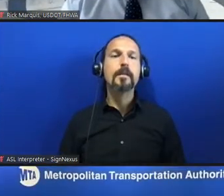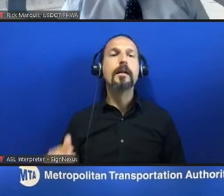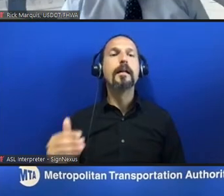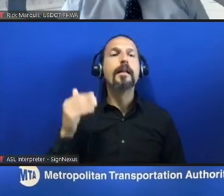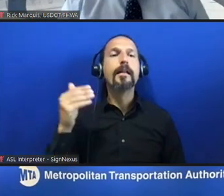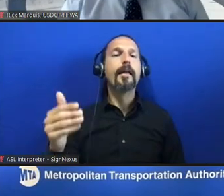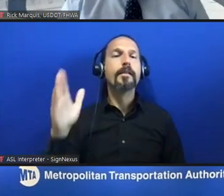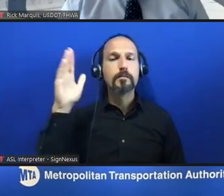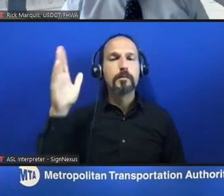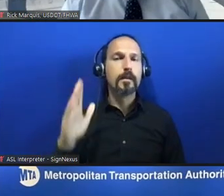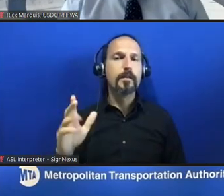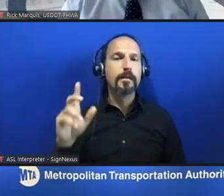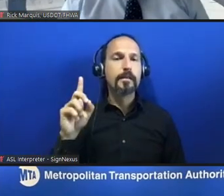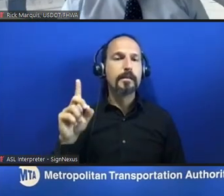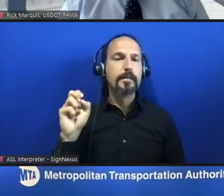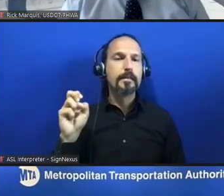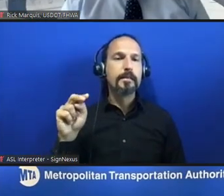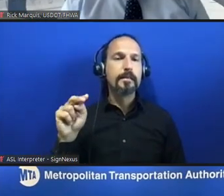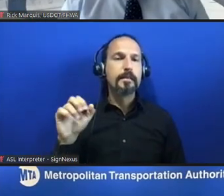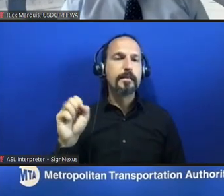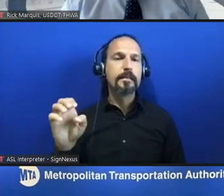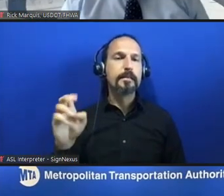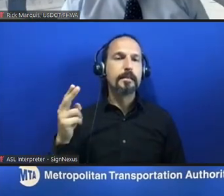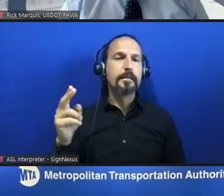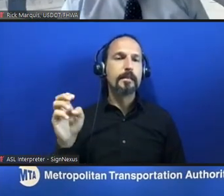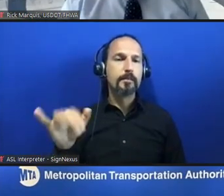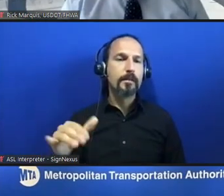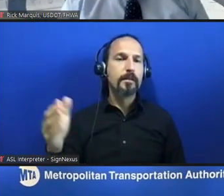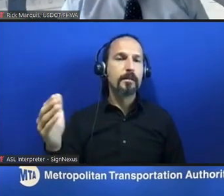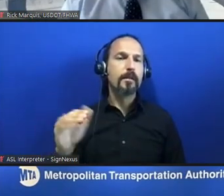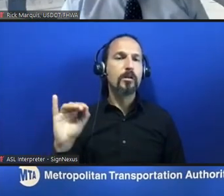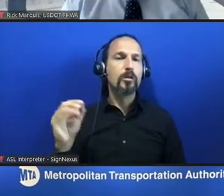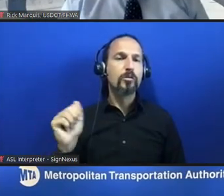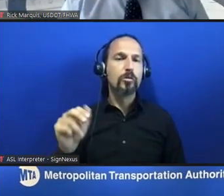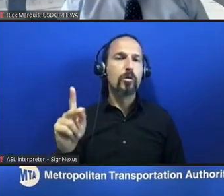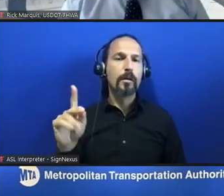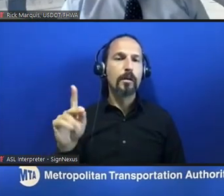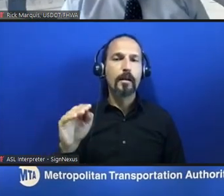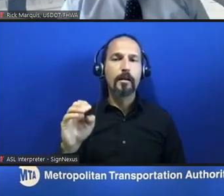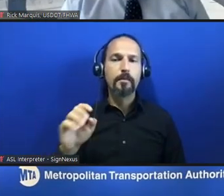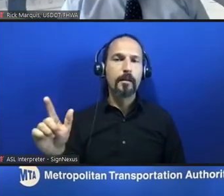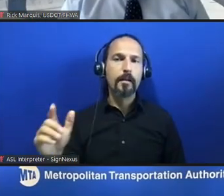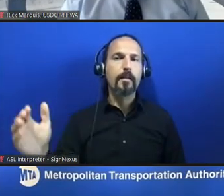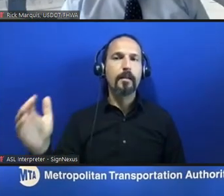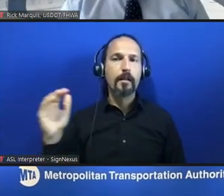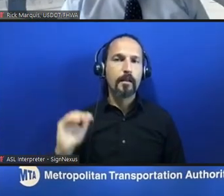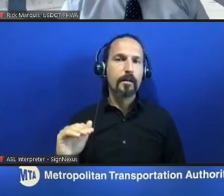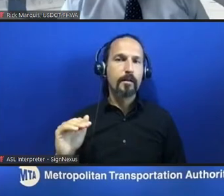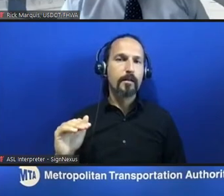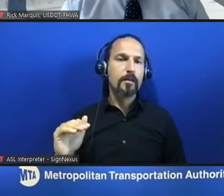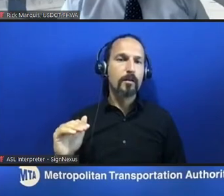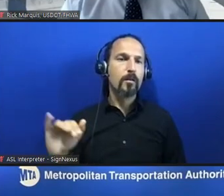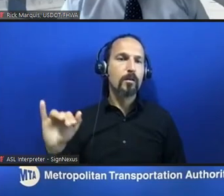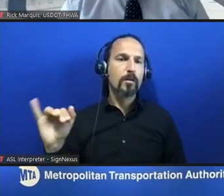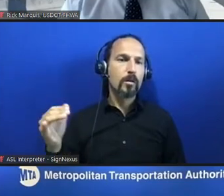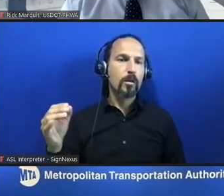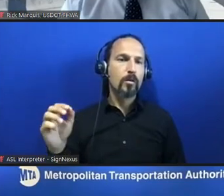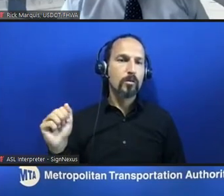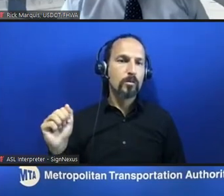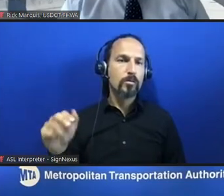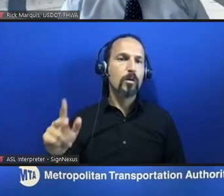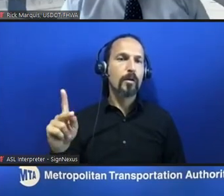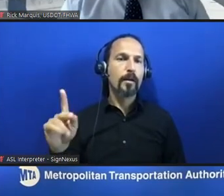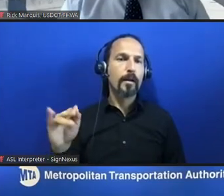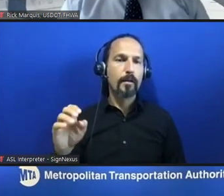speak Denise followed by Joan Kimmel our next speaker is Joan Kimmel